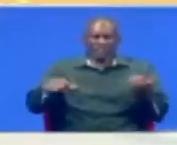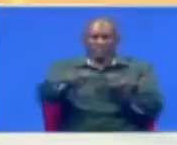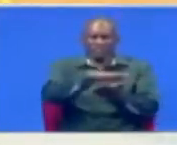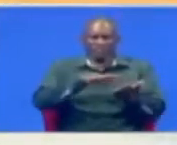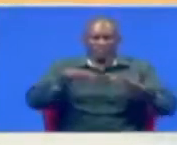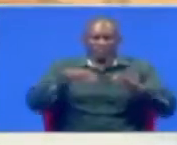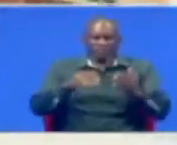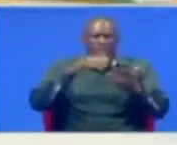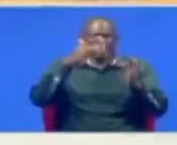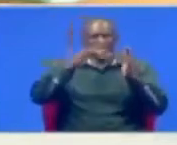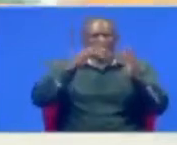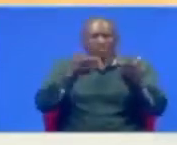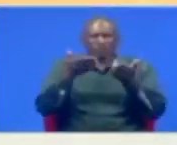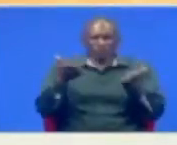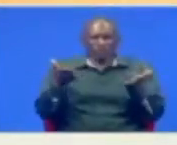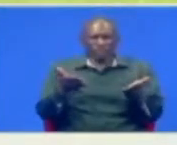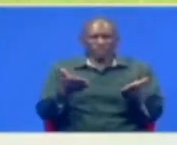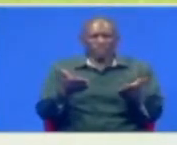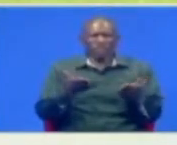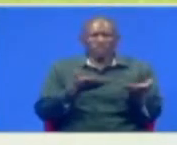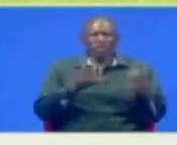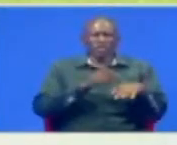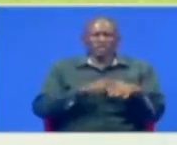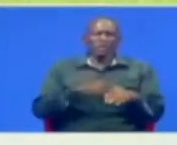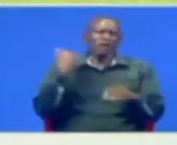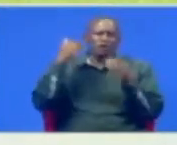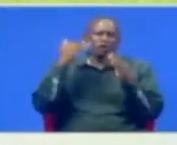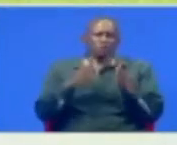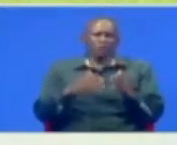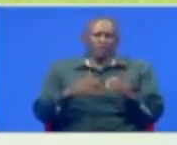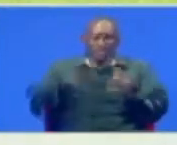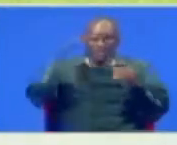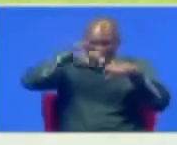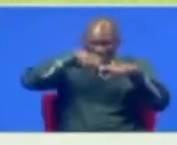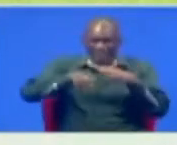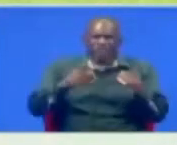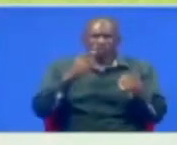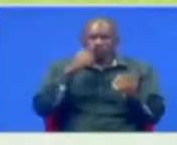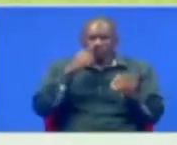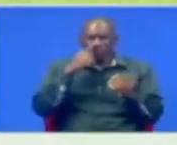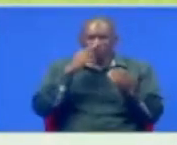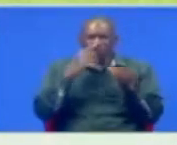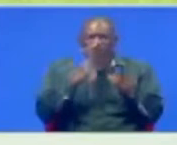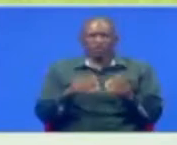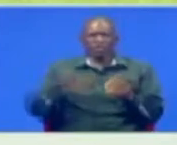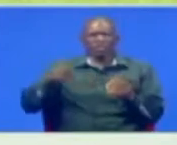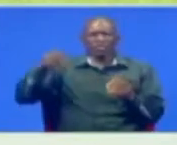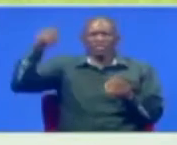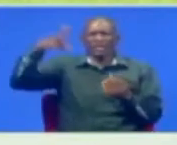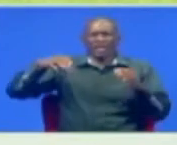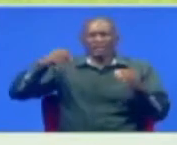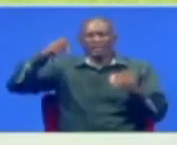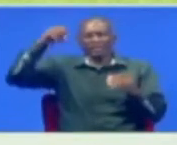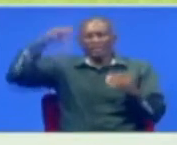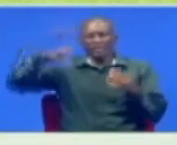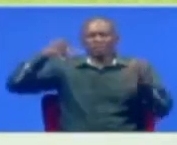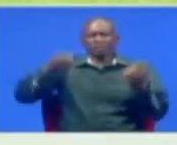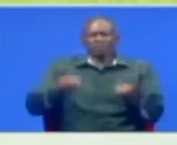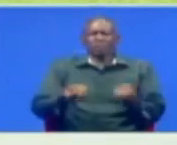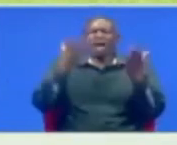the Internet of Things principles. When a burglar is detected into your premise, automatically the lights go on, a